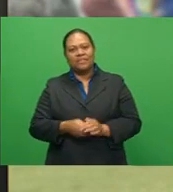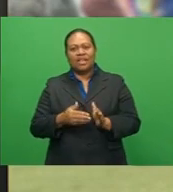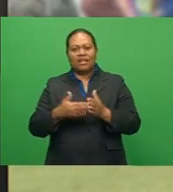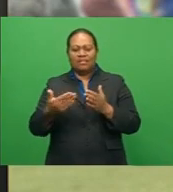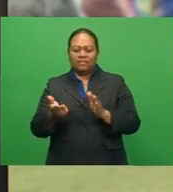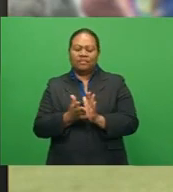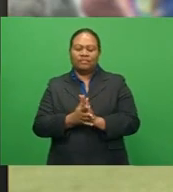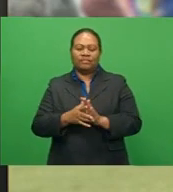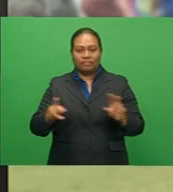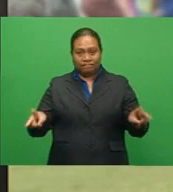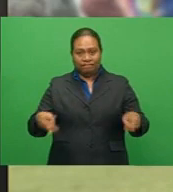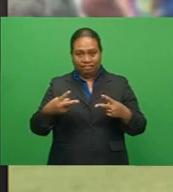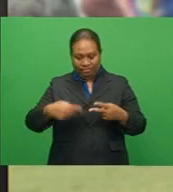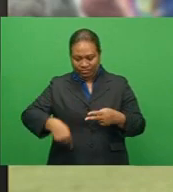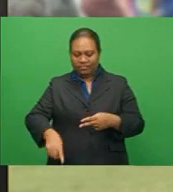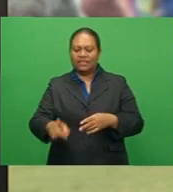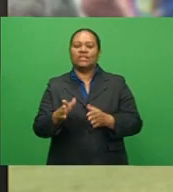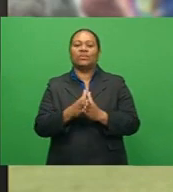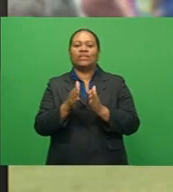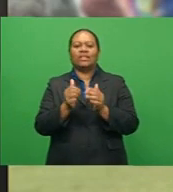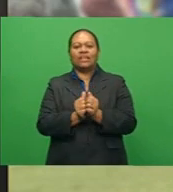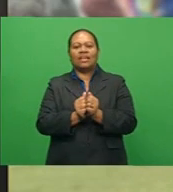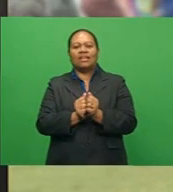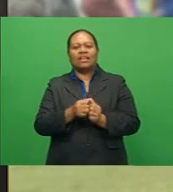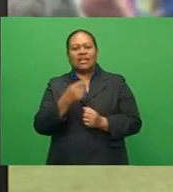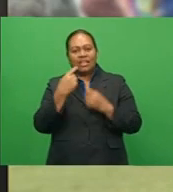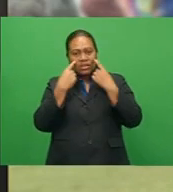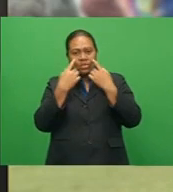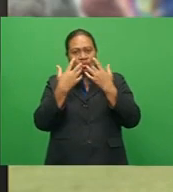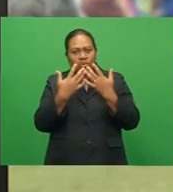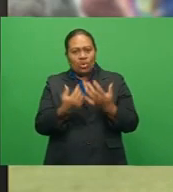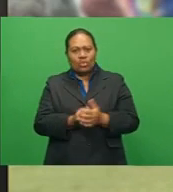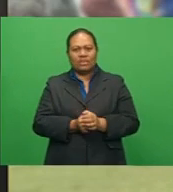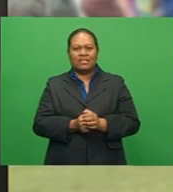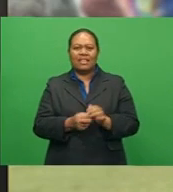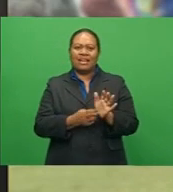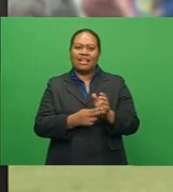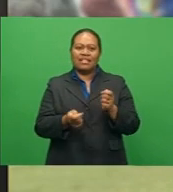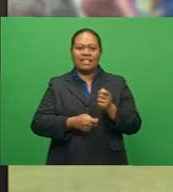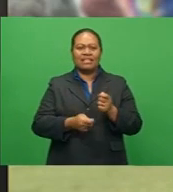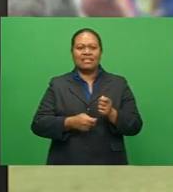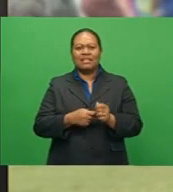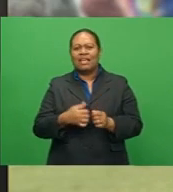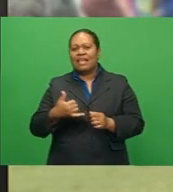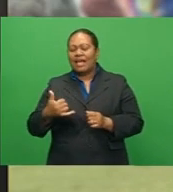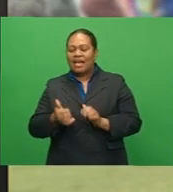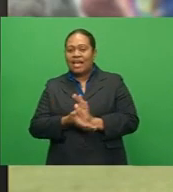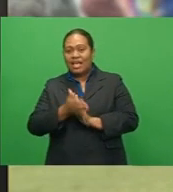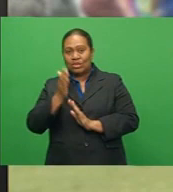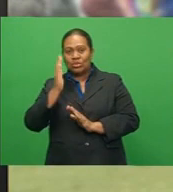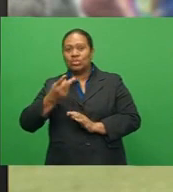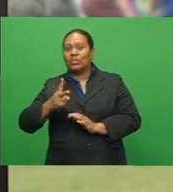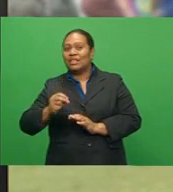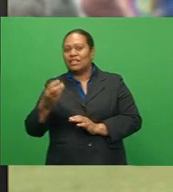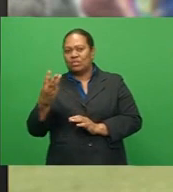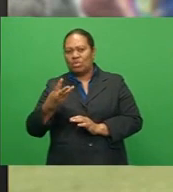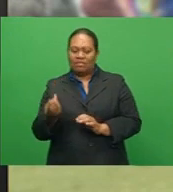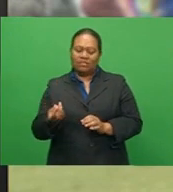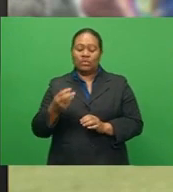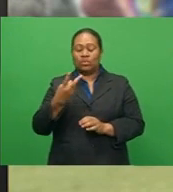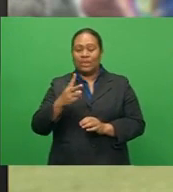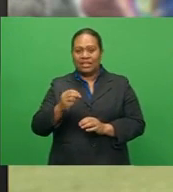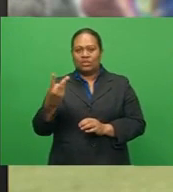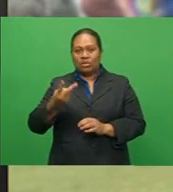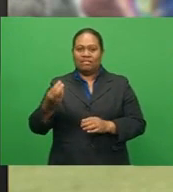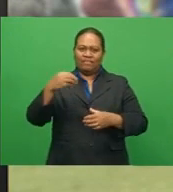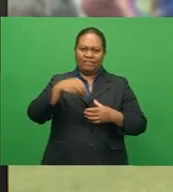of the competition this weekend. The fly half, who's been with the Highlanders since leaving high school in 2012, says in order to get